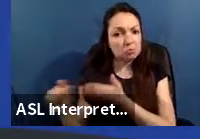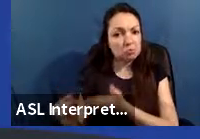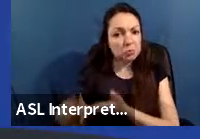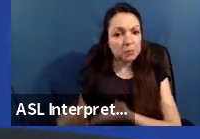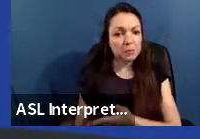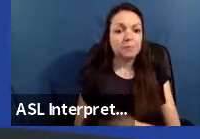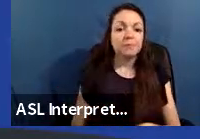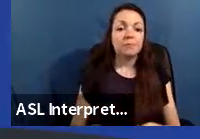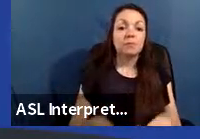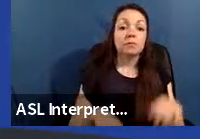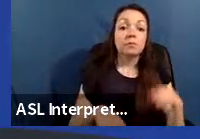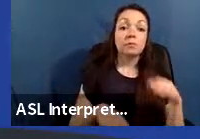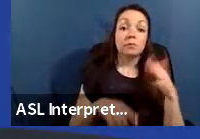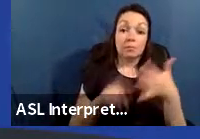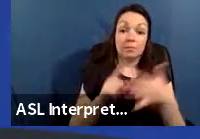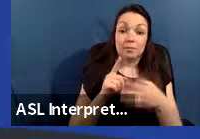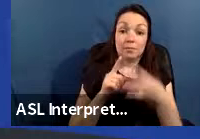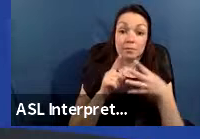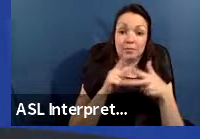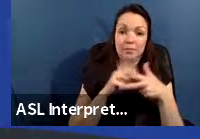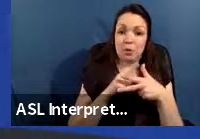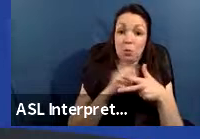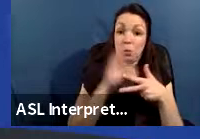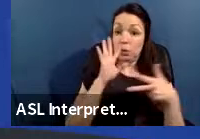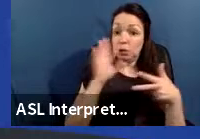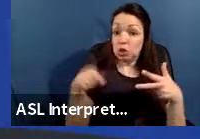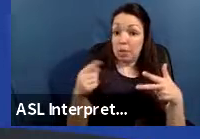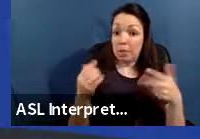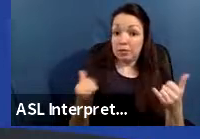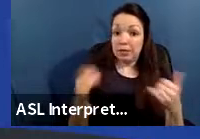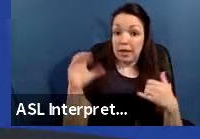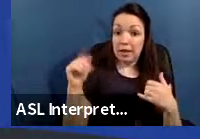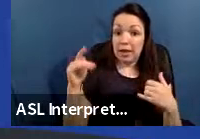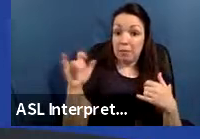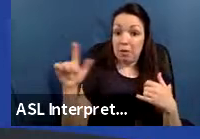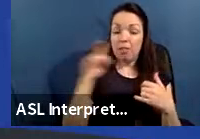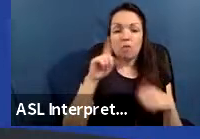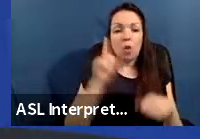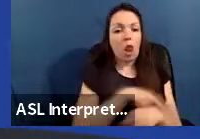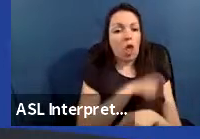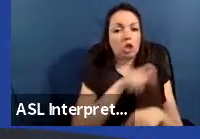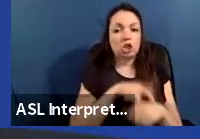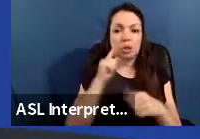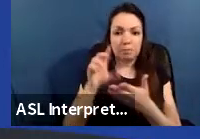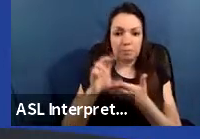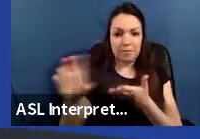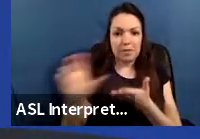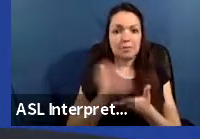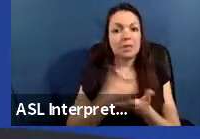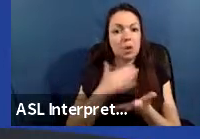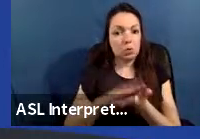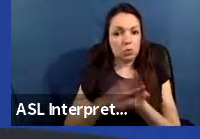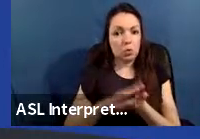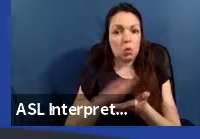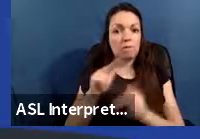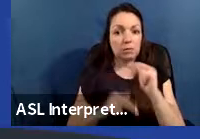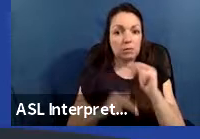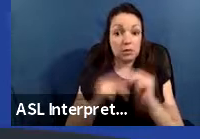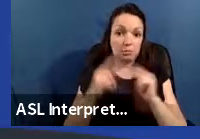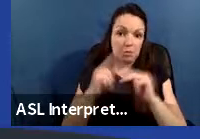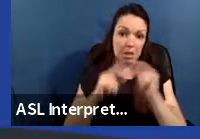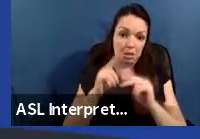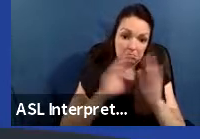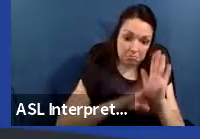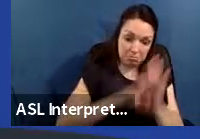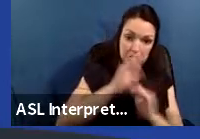discussing today, represents the amount of funds allocated for long-term investments in our school facilities, including building construction renovations